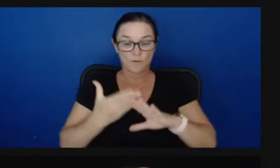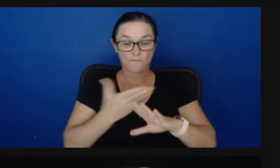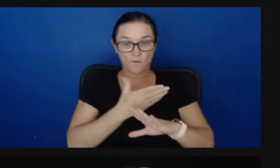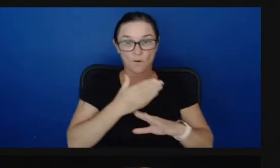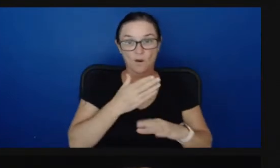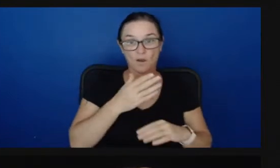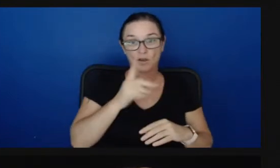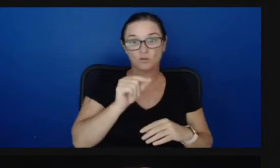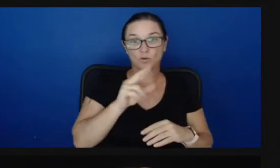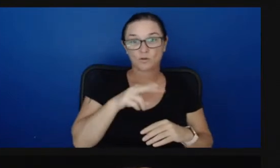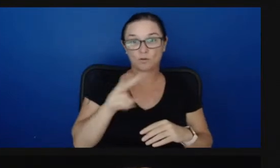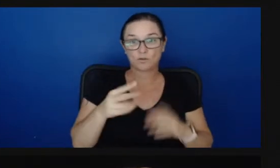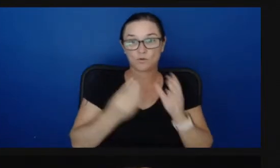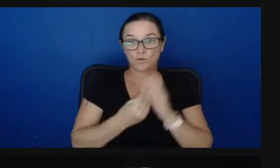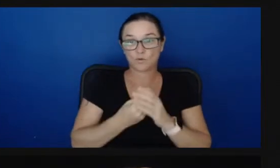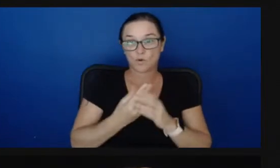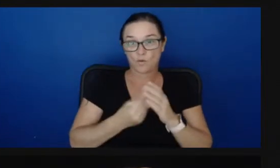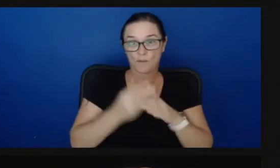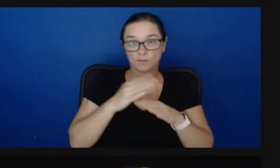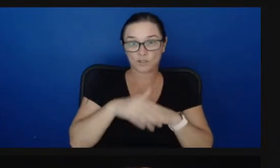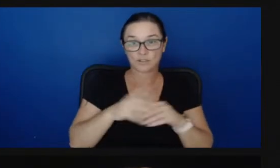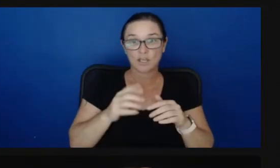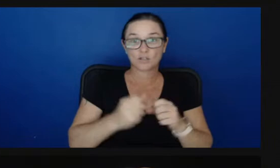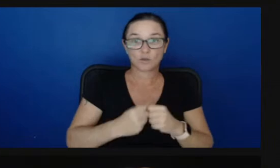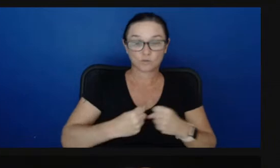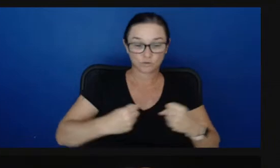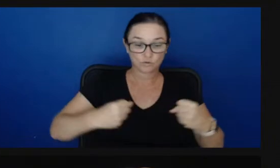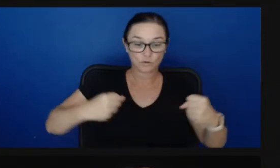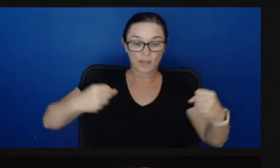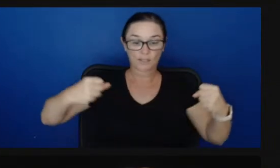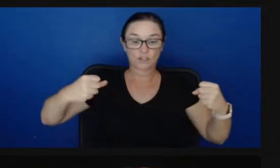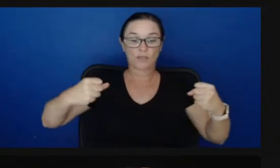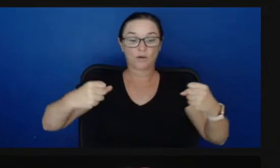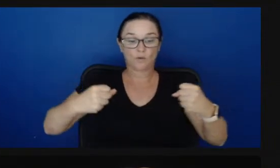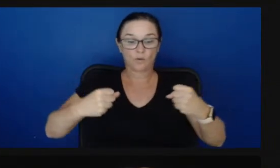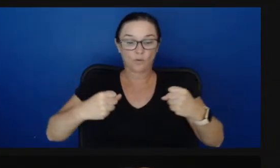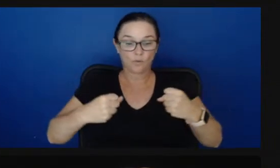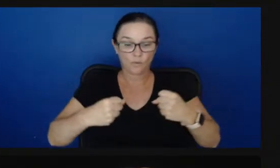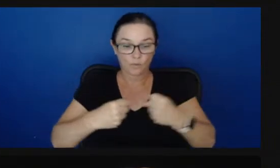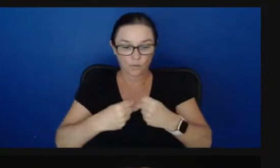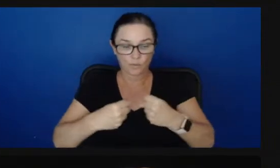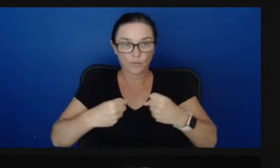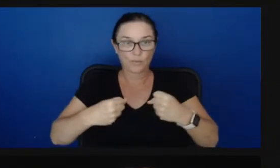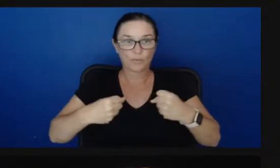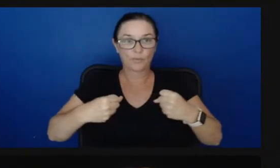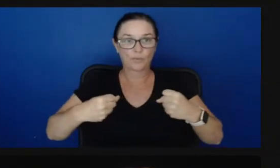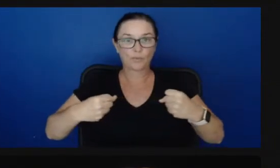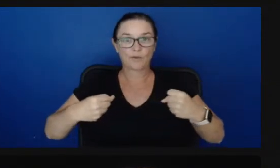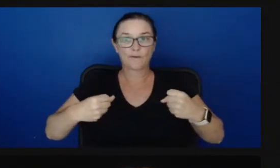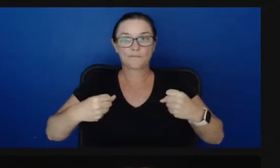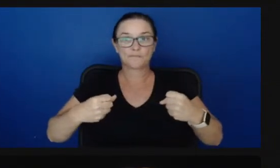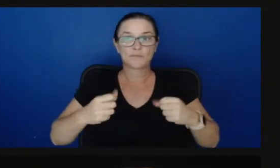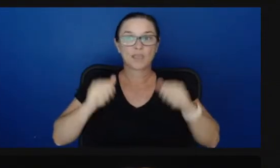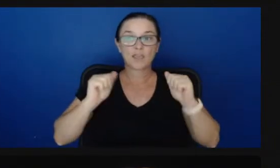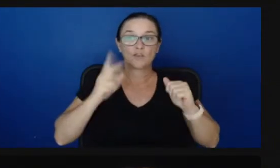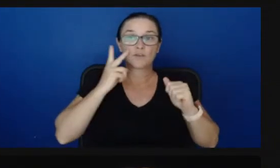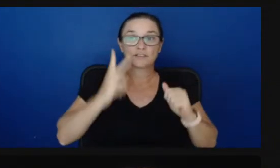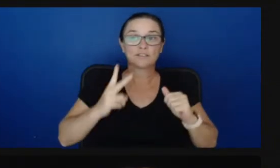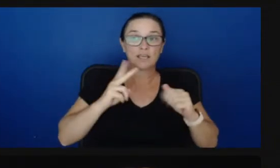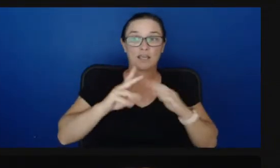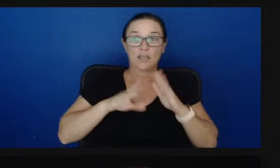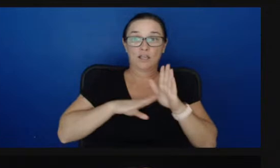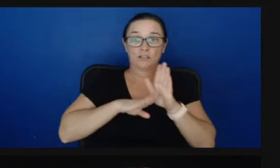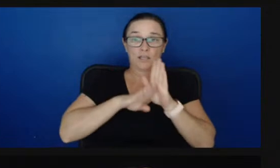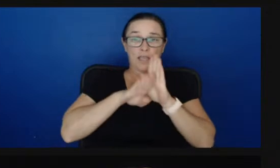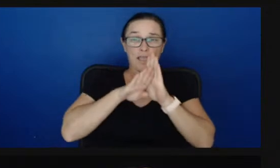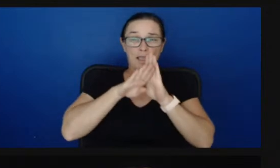There is a stretching, sagging, the recovering and refilling after 2022. You see it begins fairly steep. It's a little